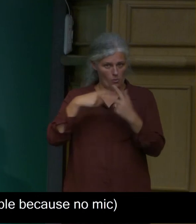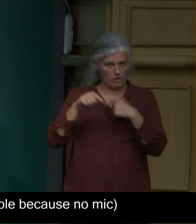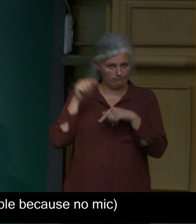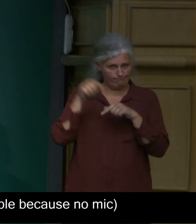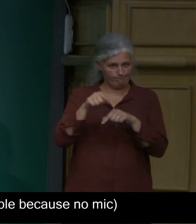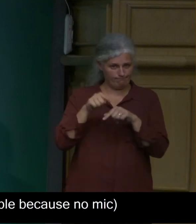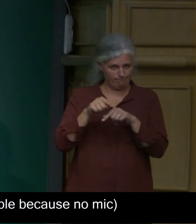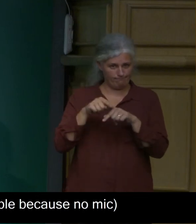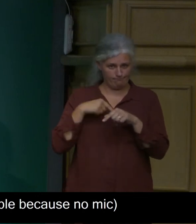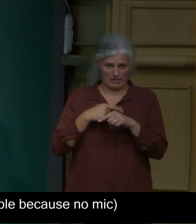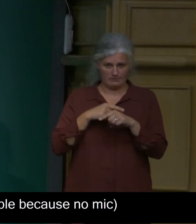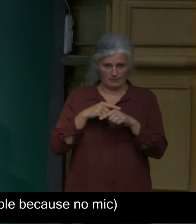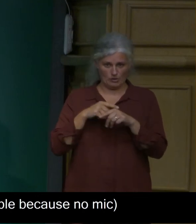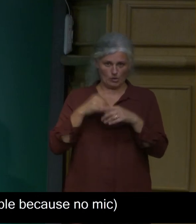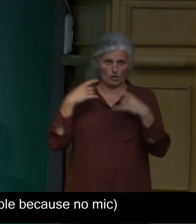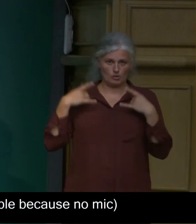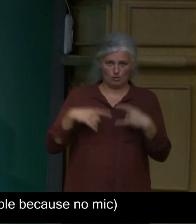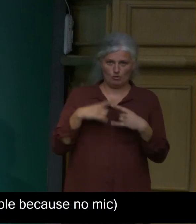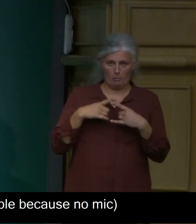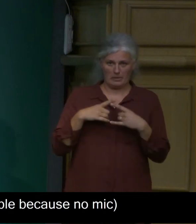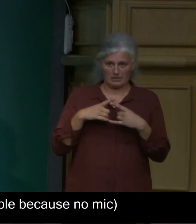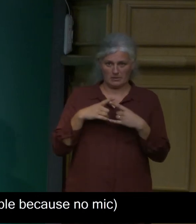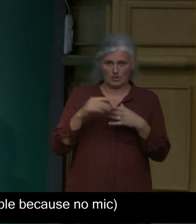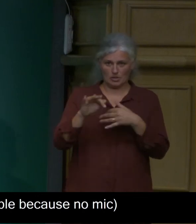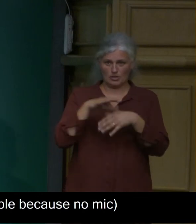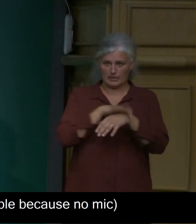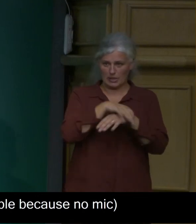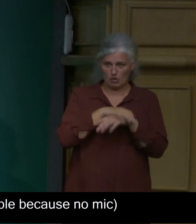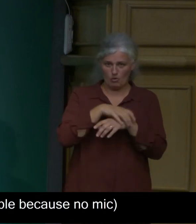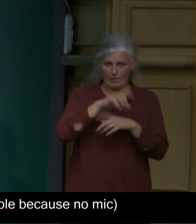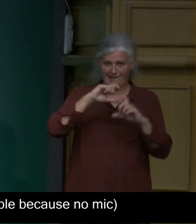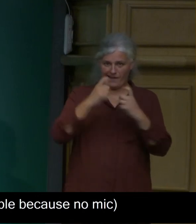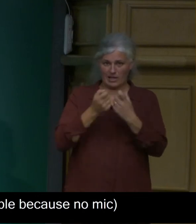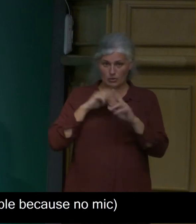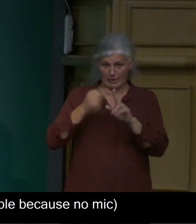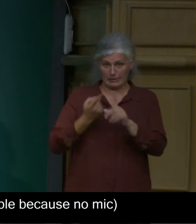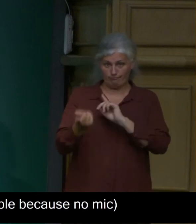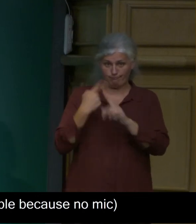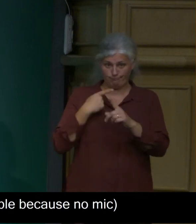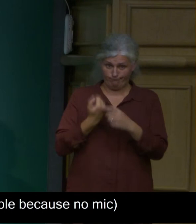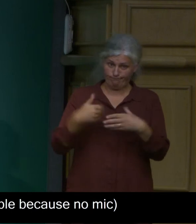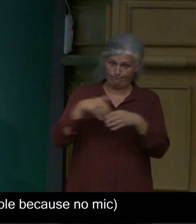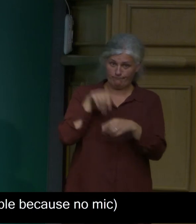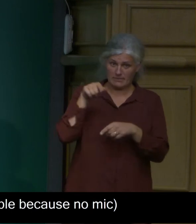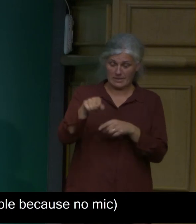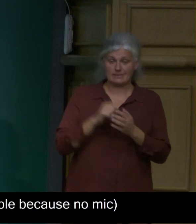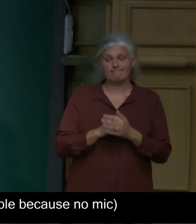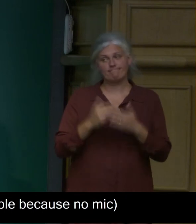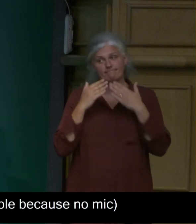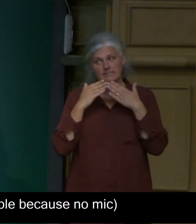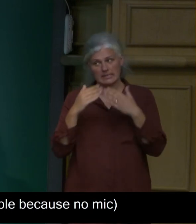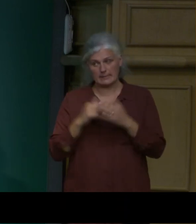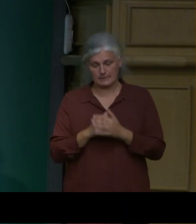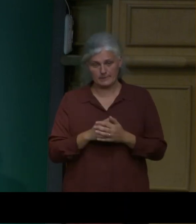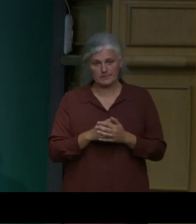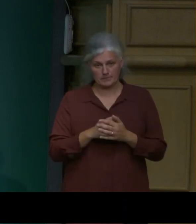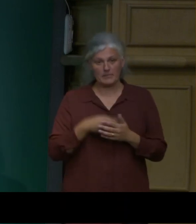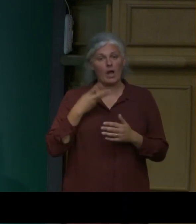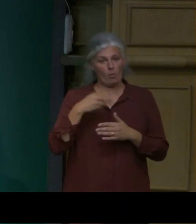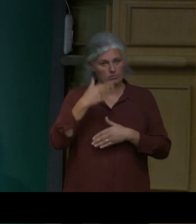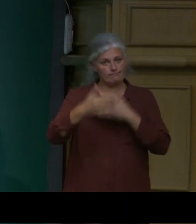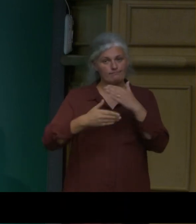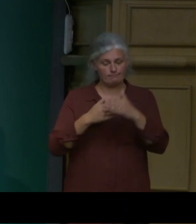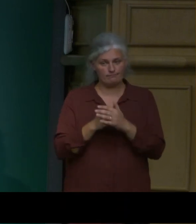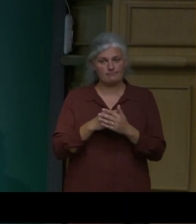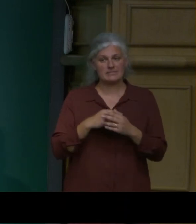been on the U.N security Council and we don't know will you commit to that now thank you sir I think I think I'll address I'll address I'll answer